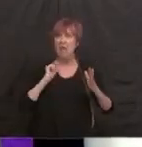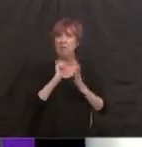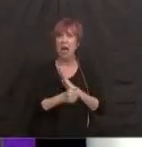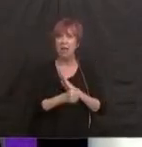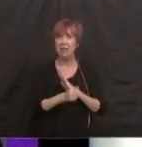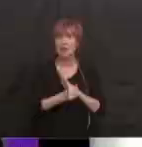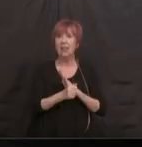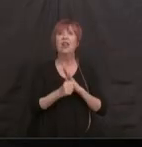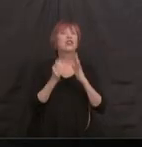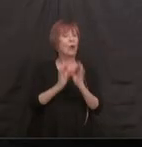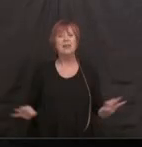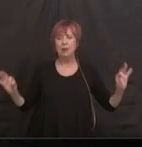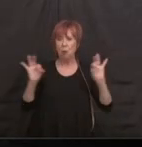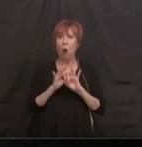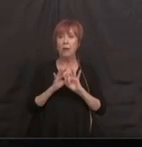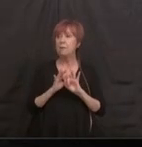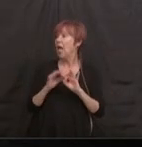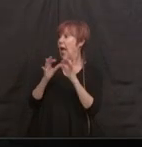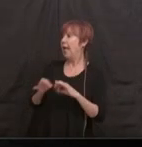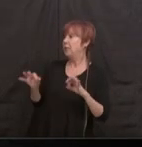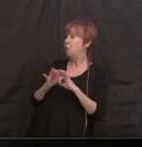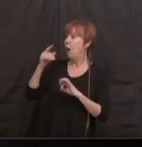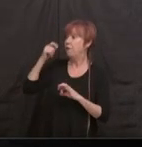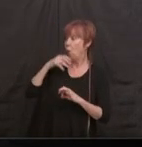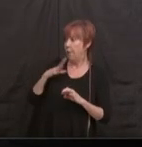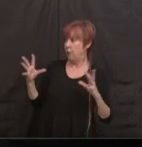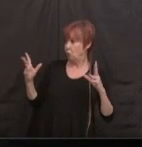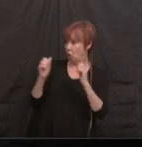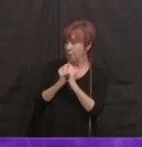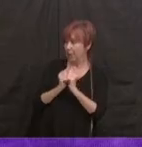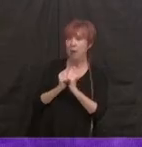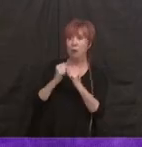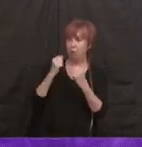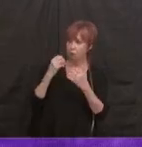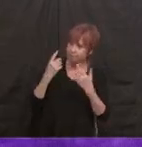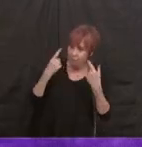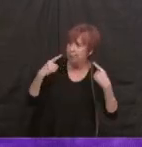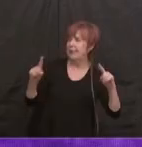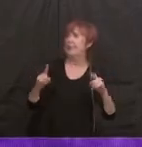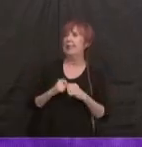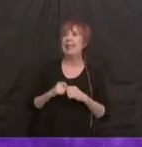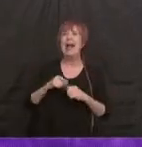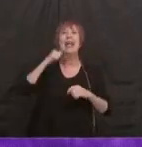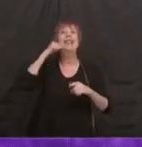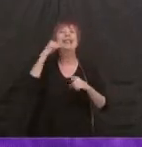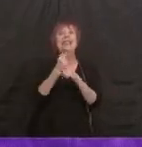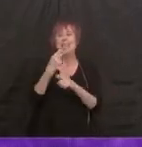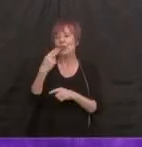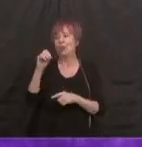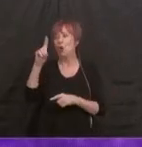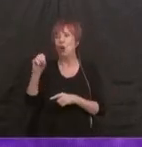get to equity. And the importance of women coming together to really make that happen, the sisterhood, the camaraderie, which is key in